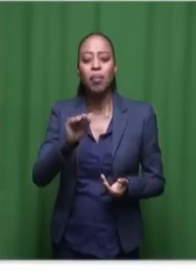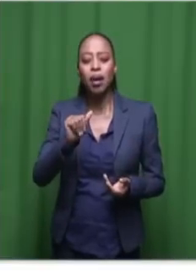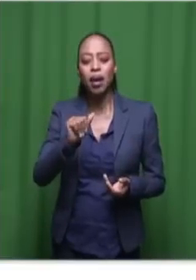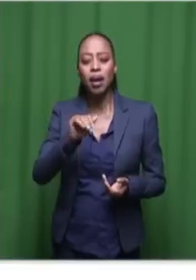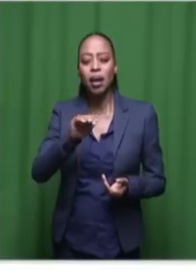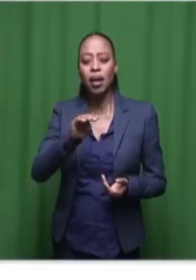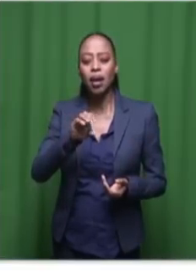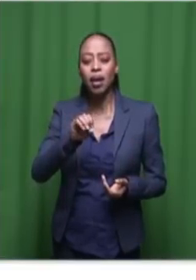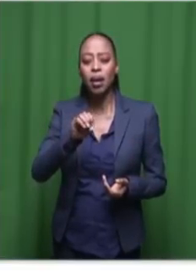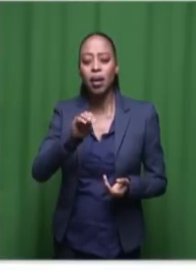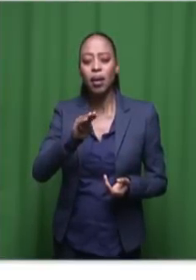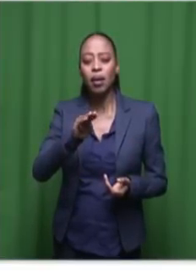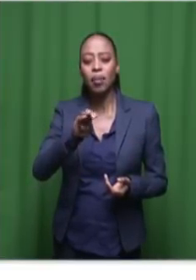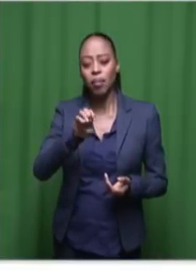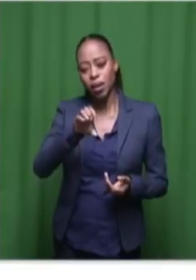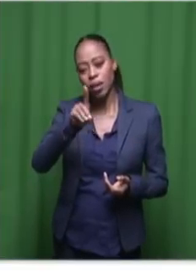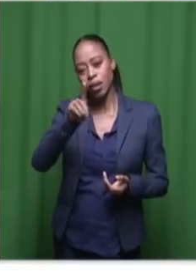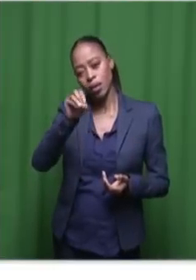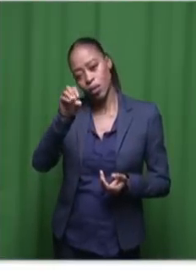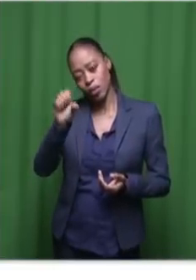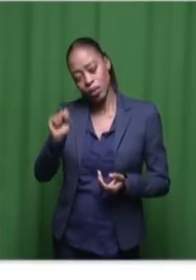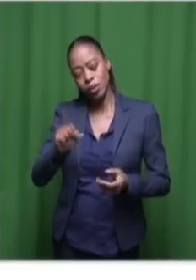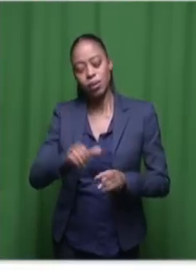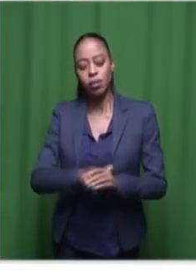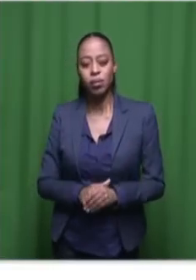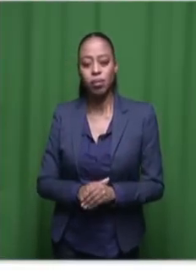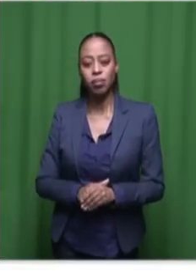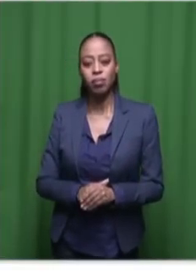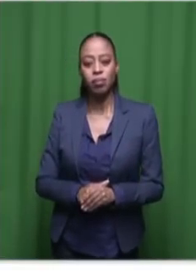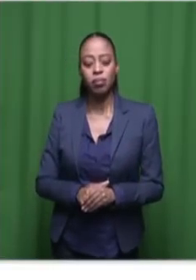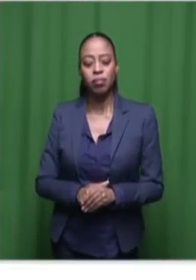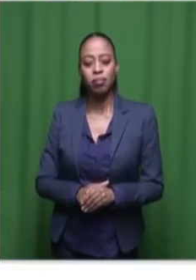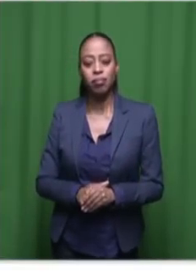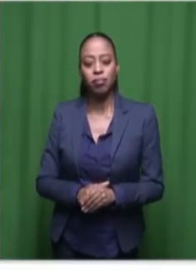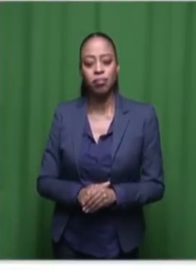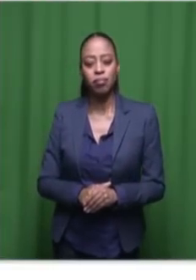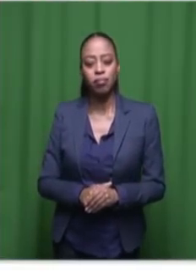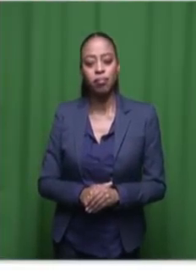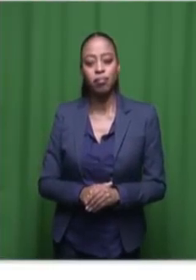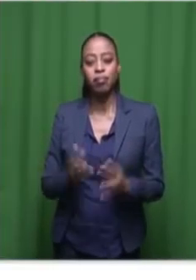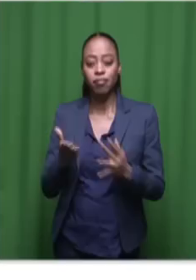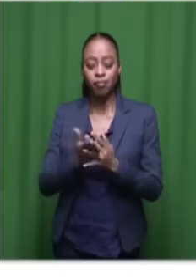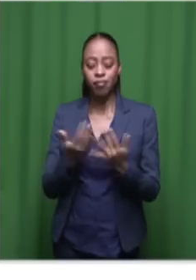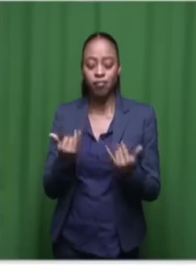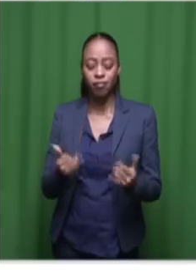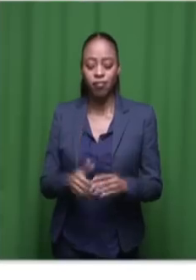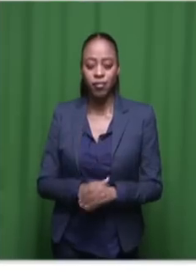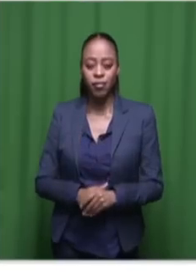example. Thanks very Sophie, much for thanks those very- observations, Ms. Sophie. Let's take a quick break.